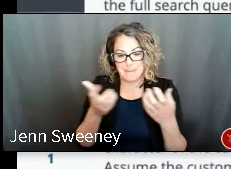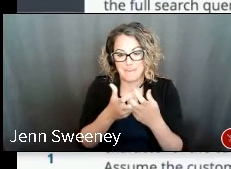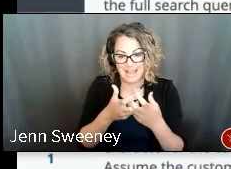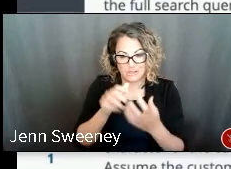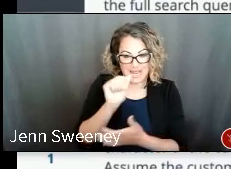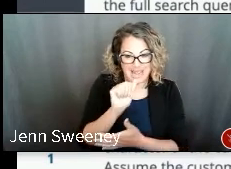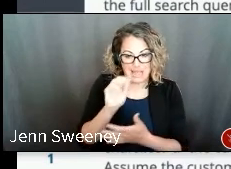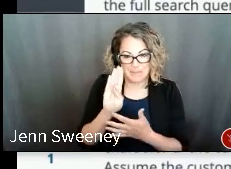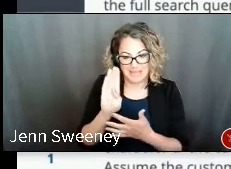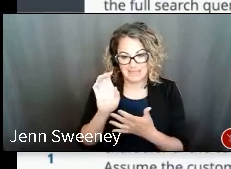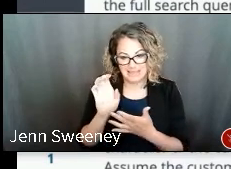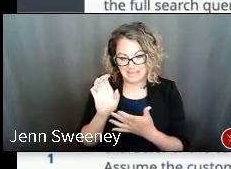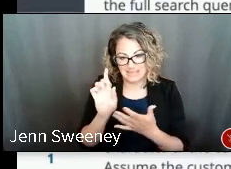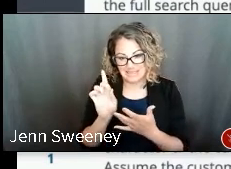ABCD,